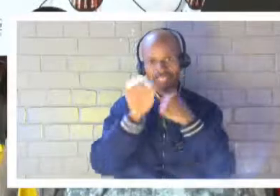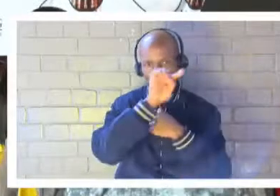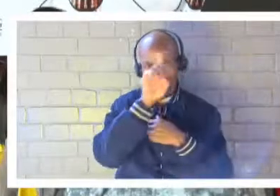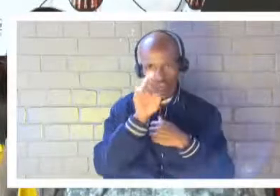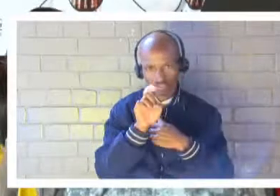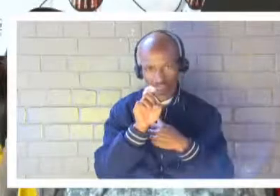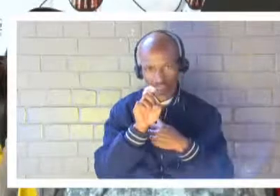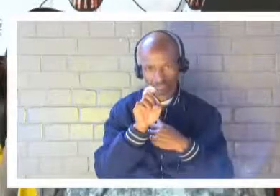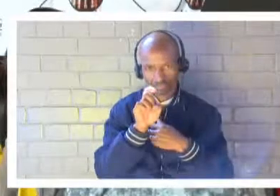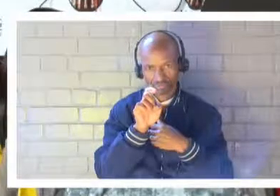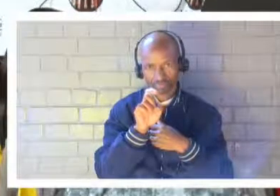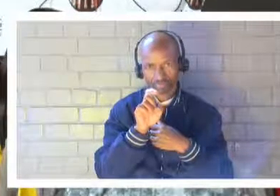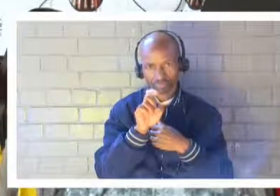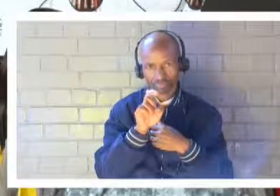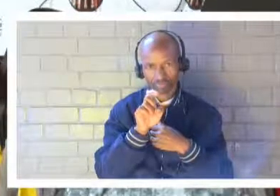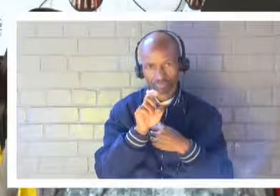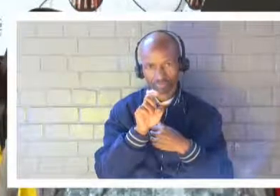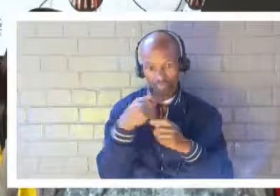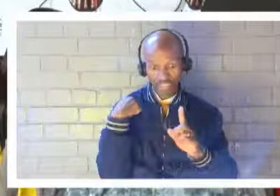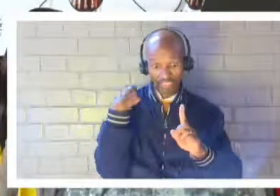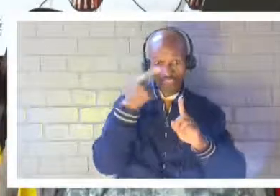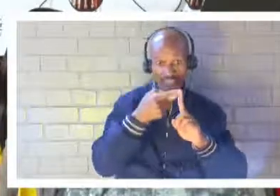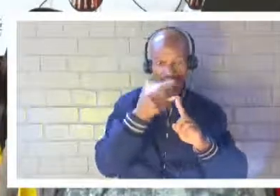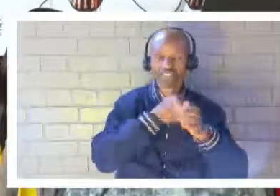question. Since